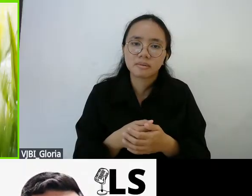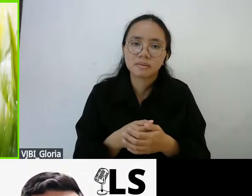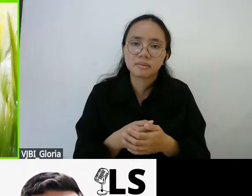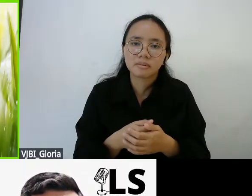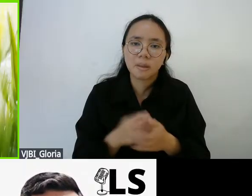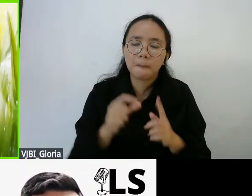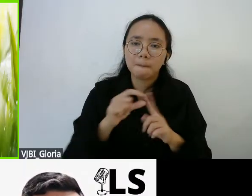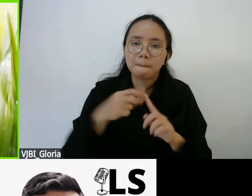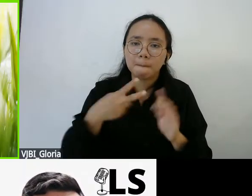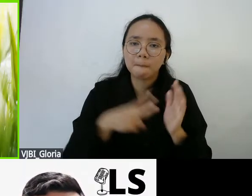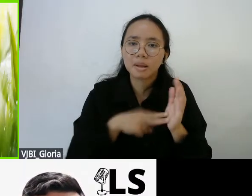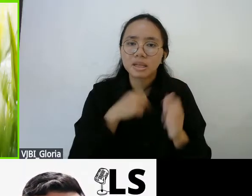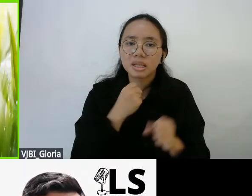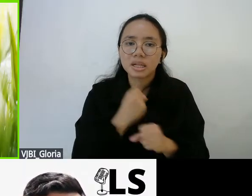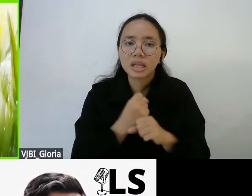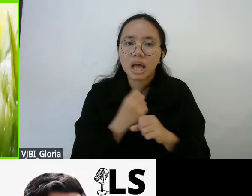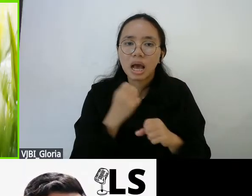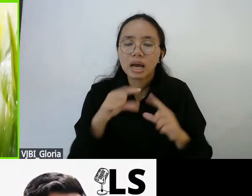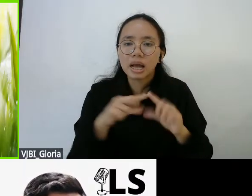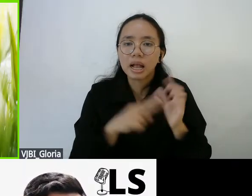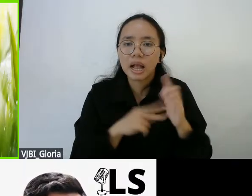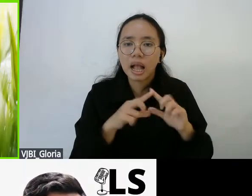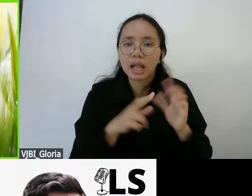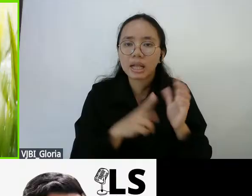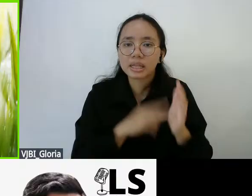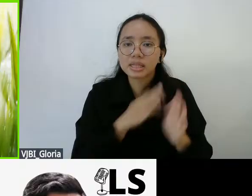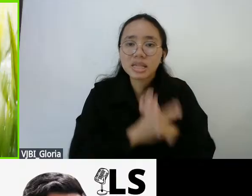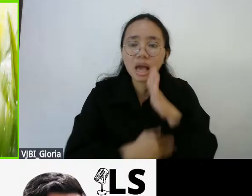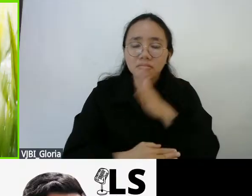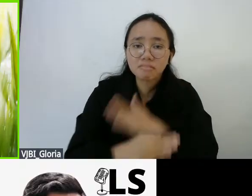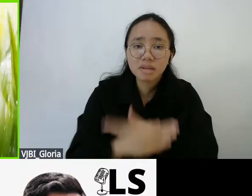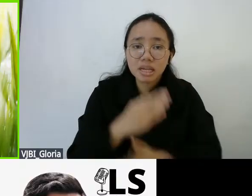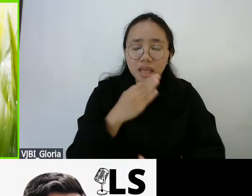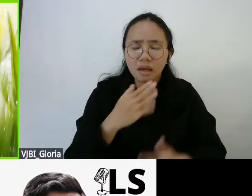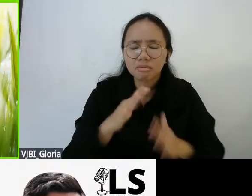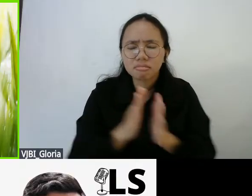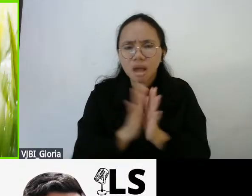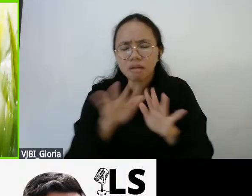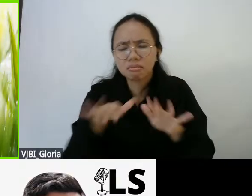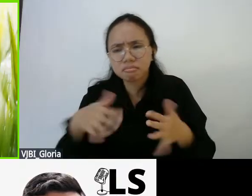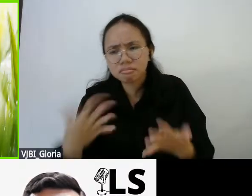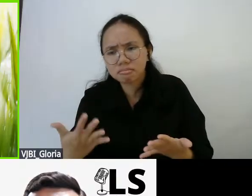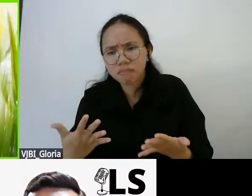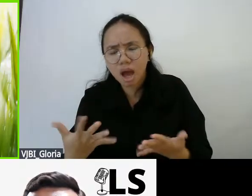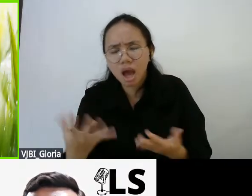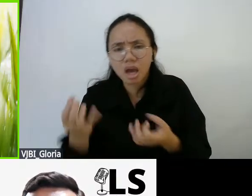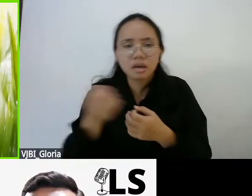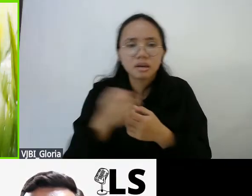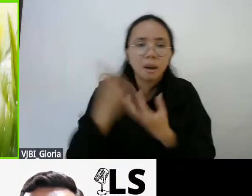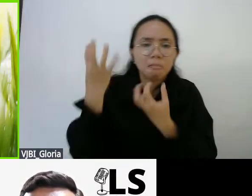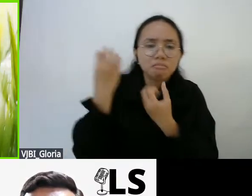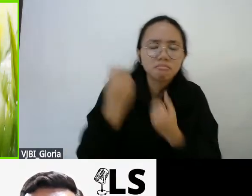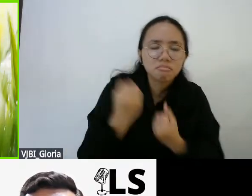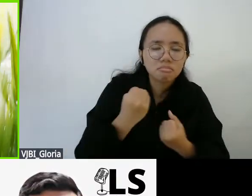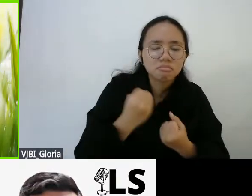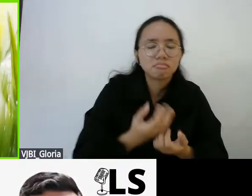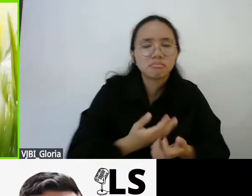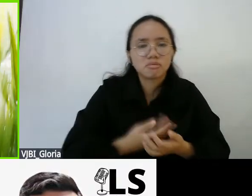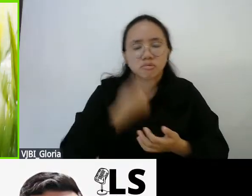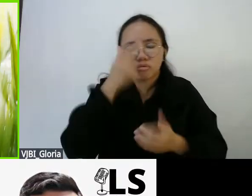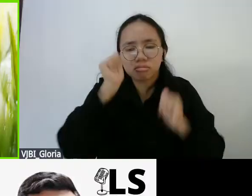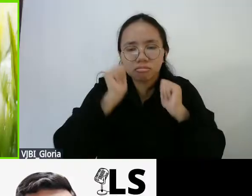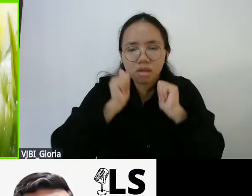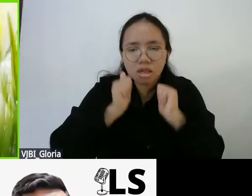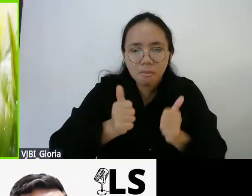America, but also internationally. I feel extremely fortunate. On Asia and Pacific,